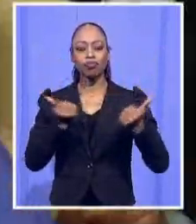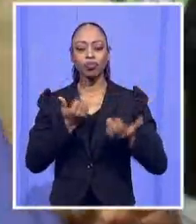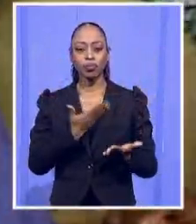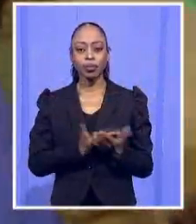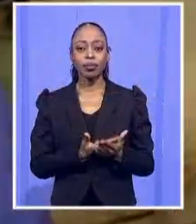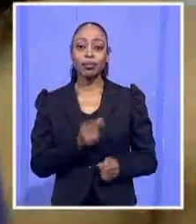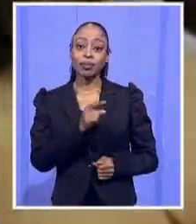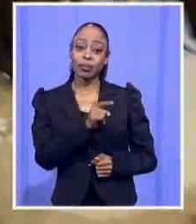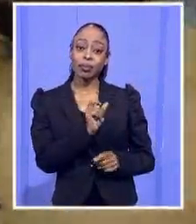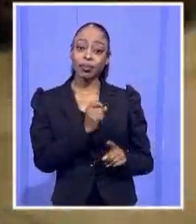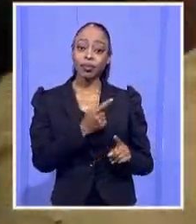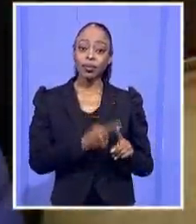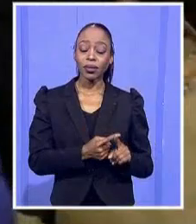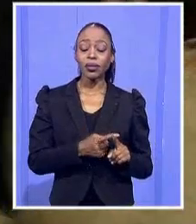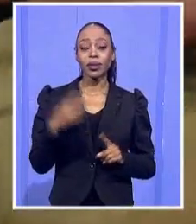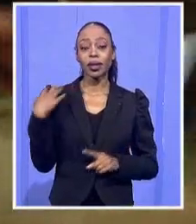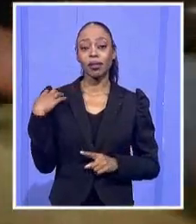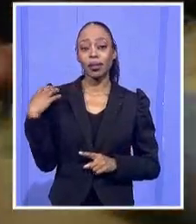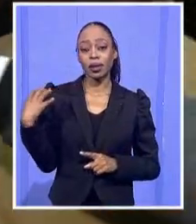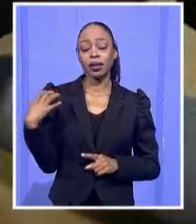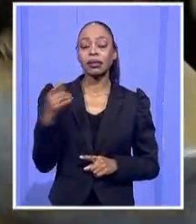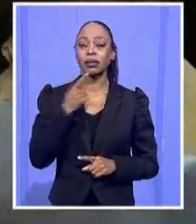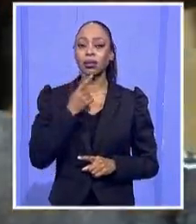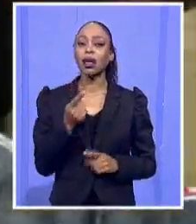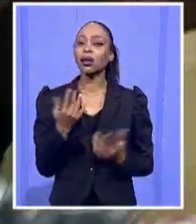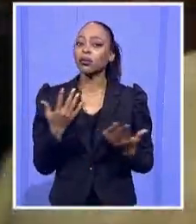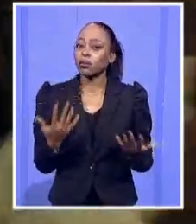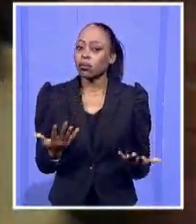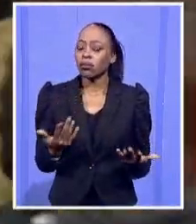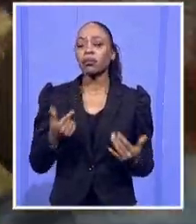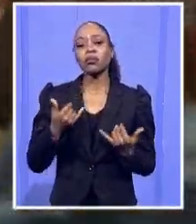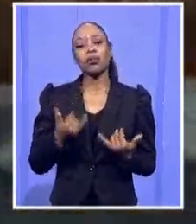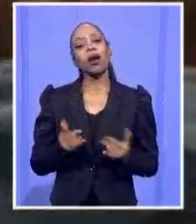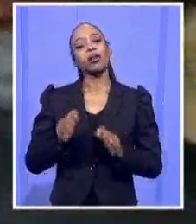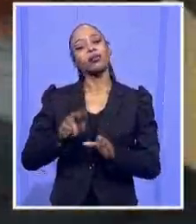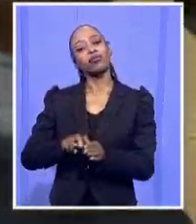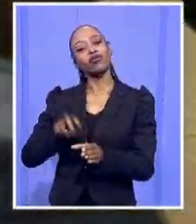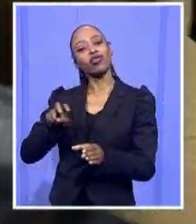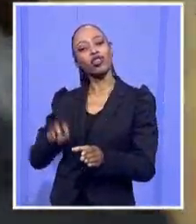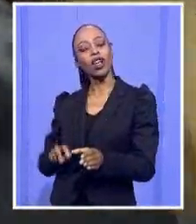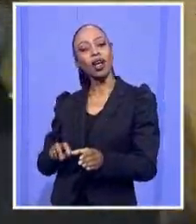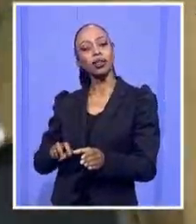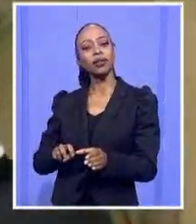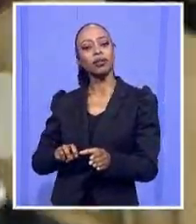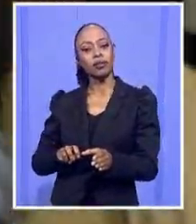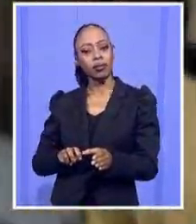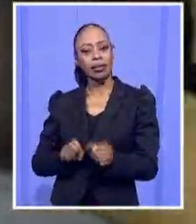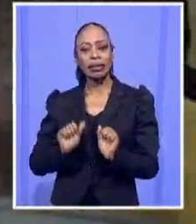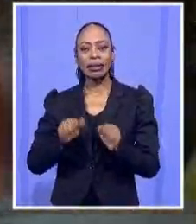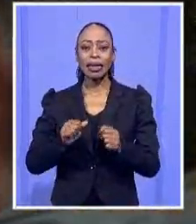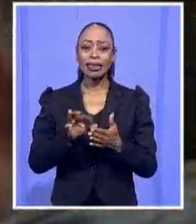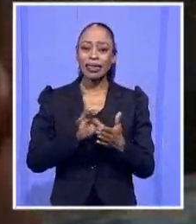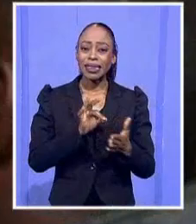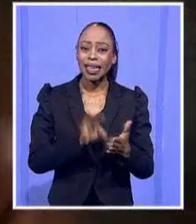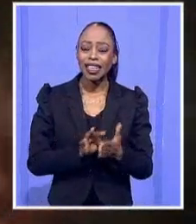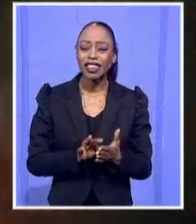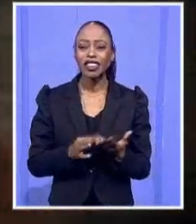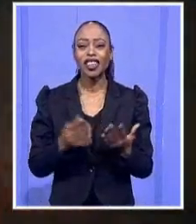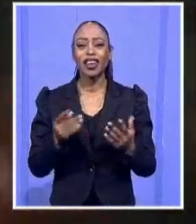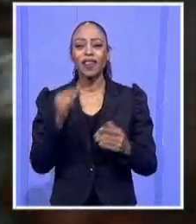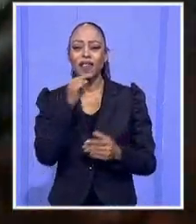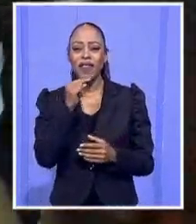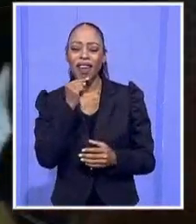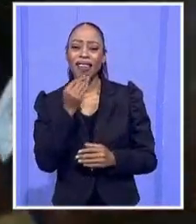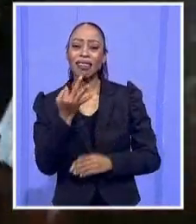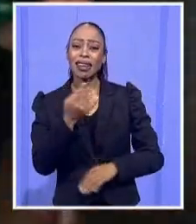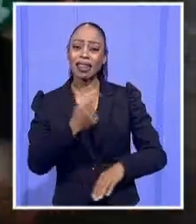he says this is his time to lead the country. And he says he has been cheated of election 3 times. And so he's saying this